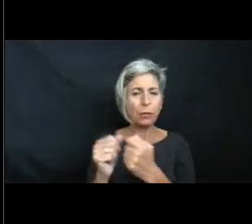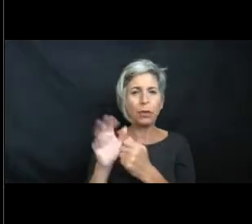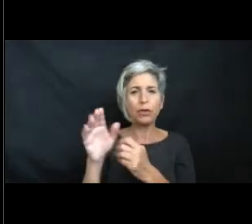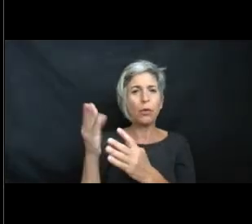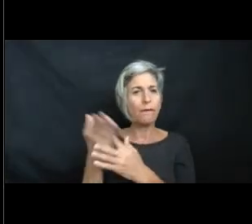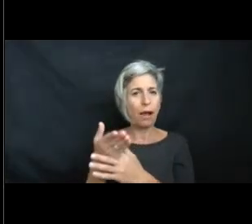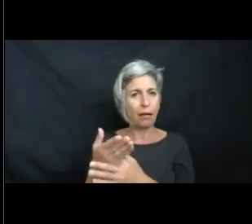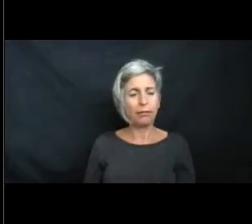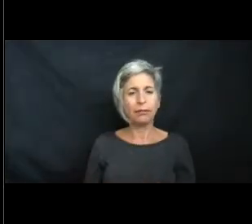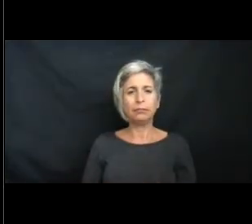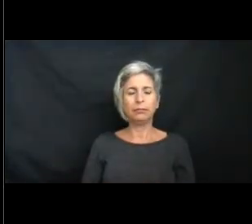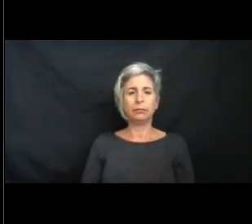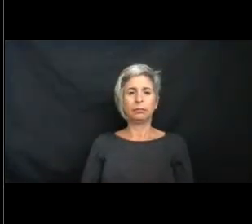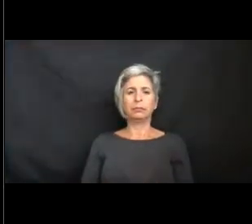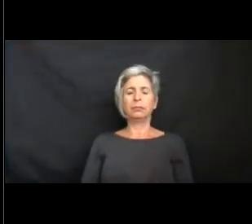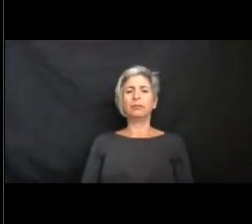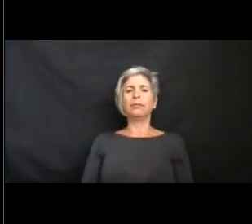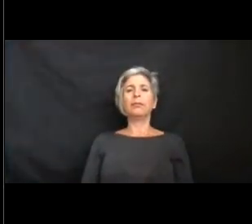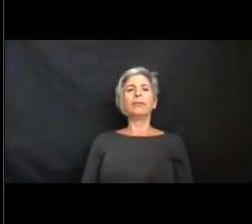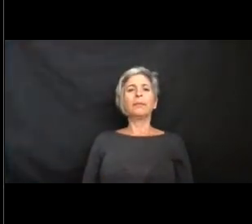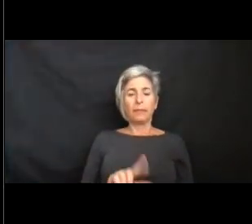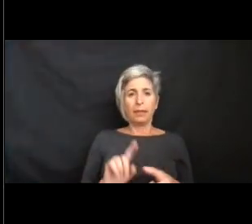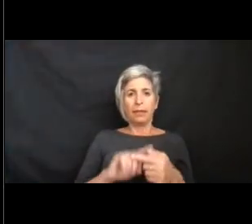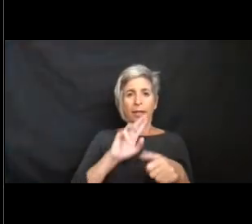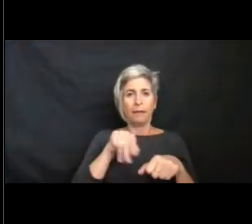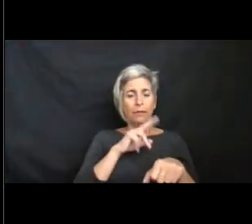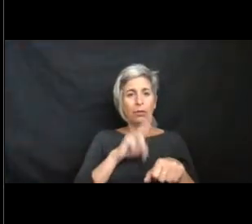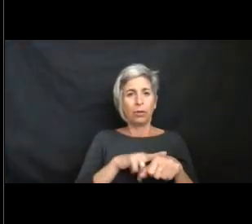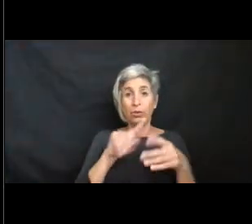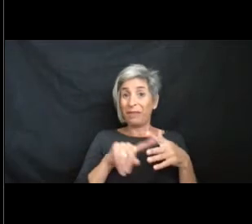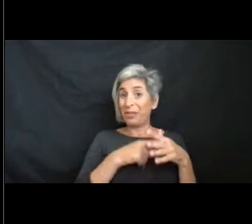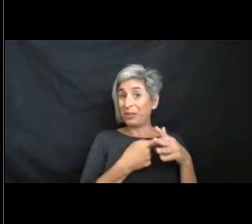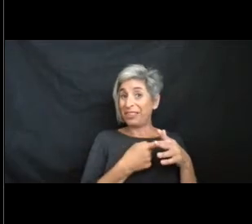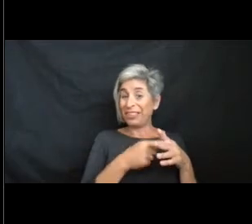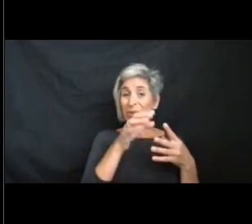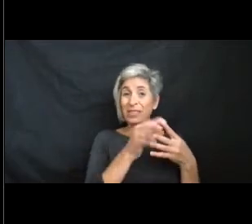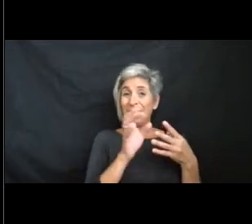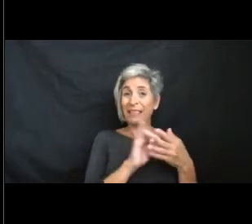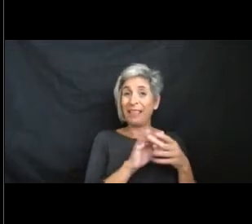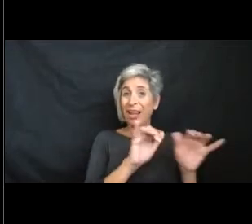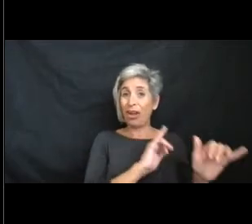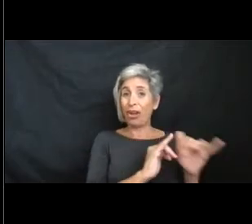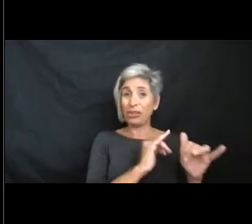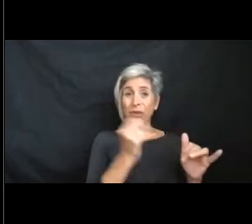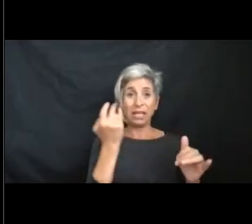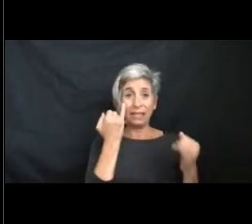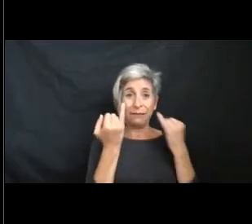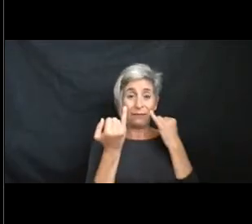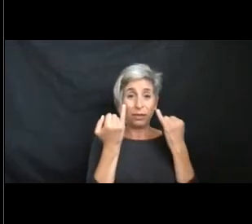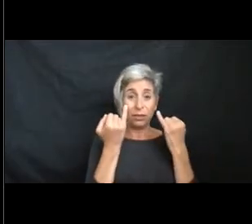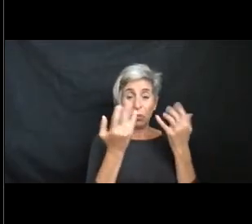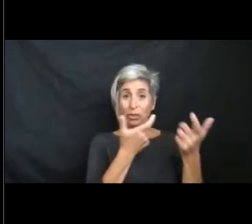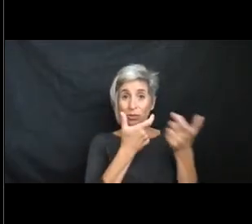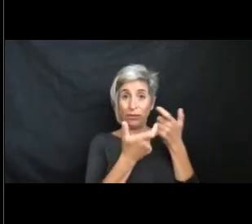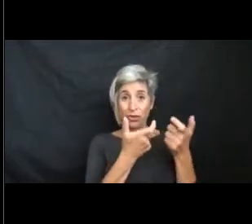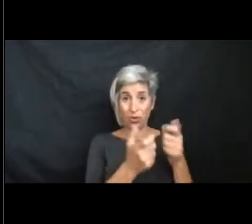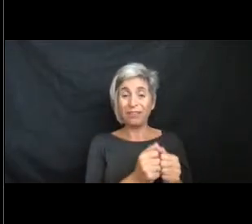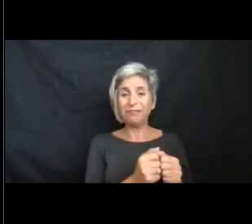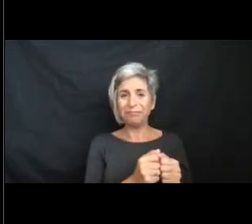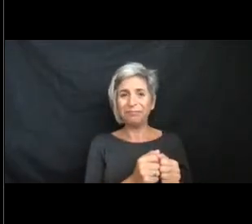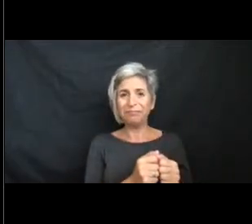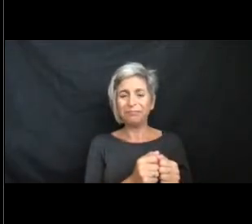file. And then of course you still have the original. You can select that if you want to view that as well. You can toggle between the different cycles